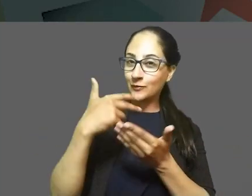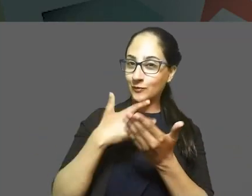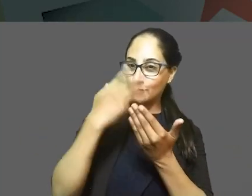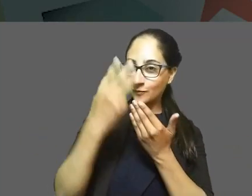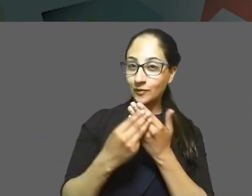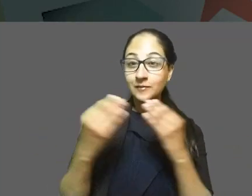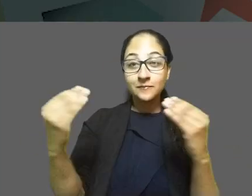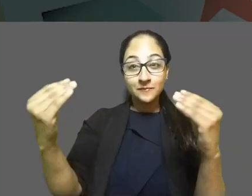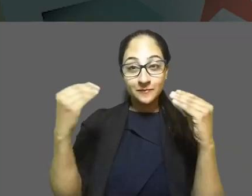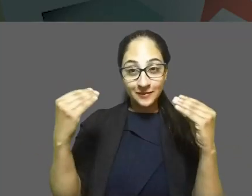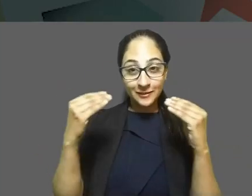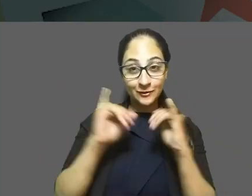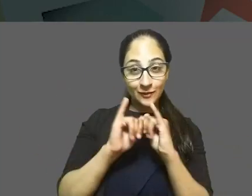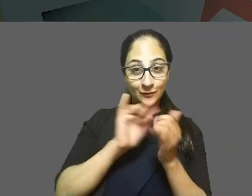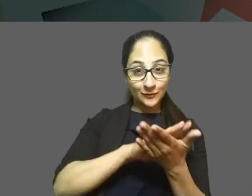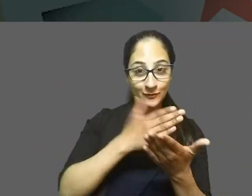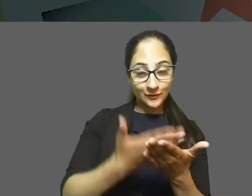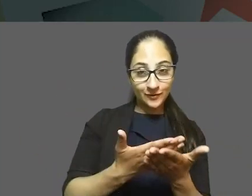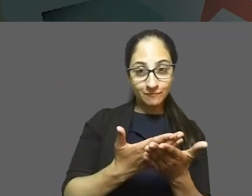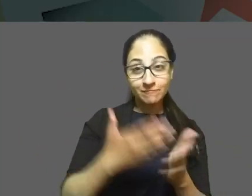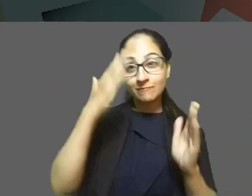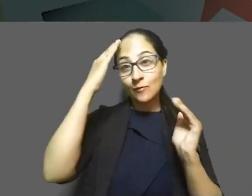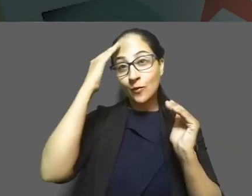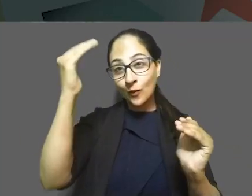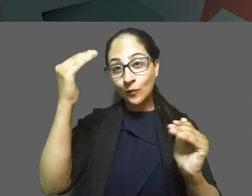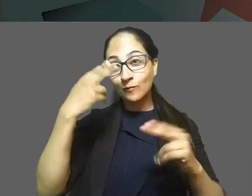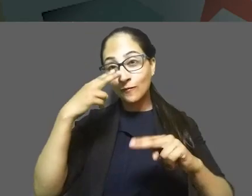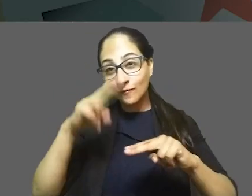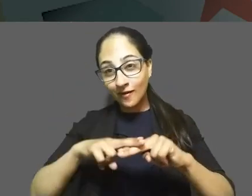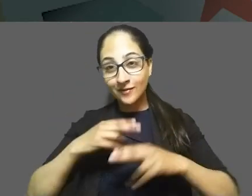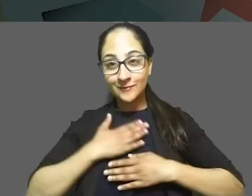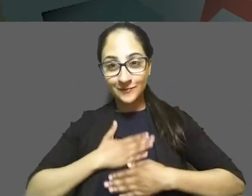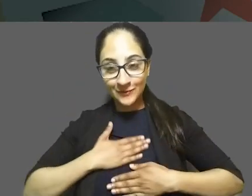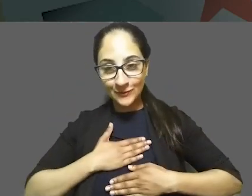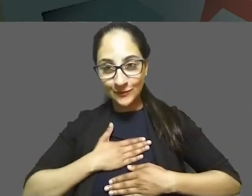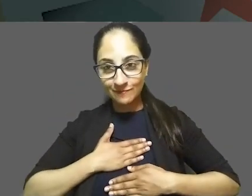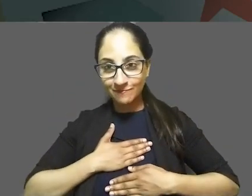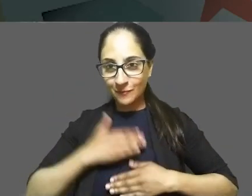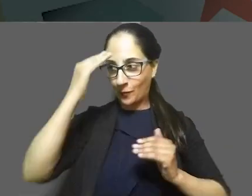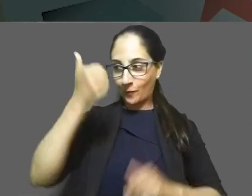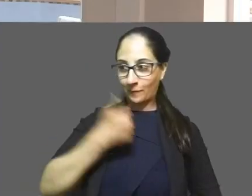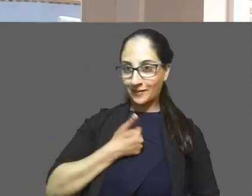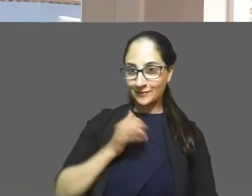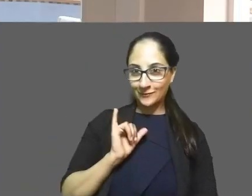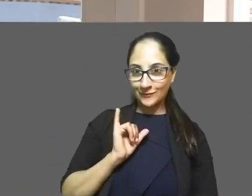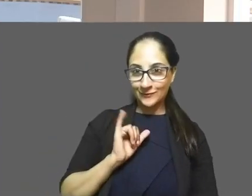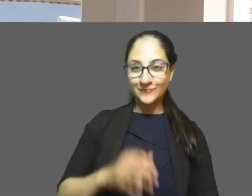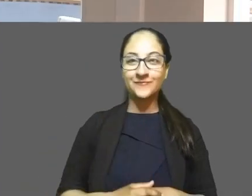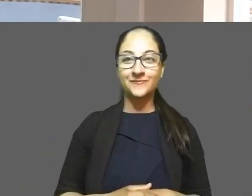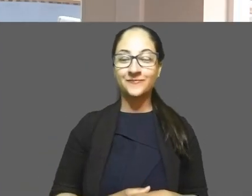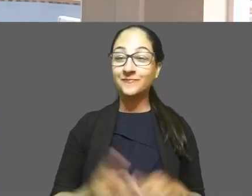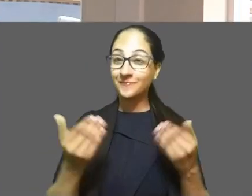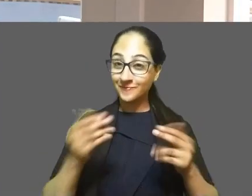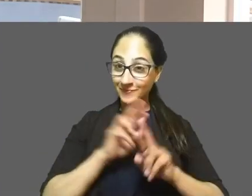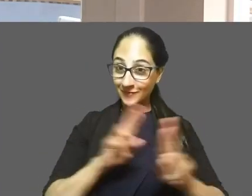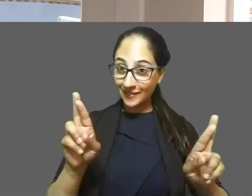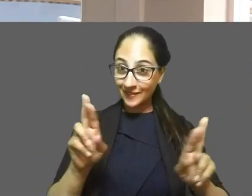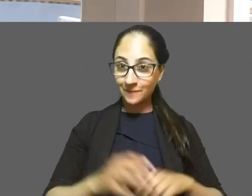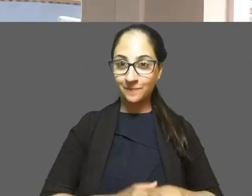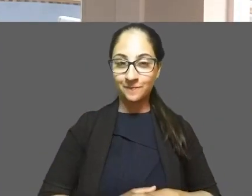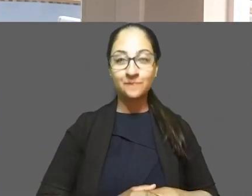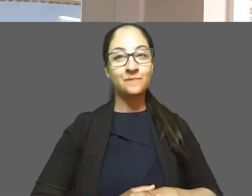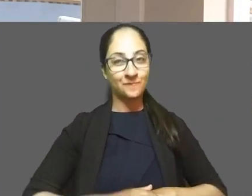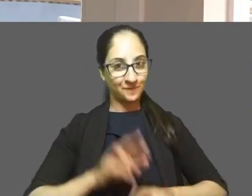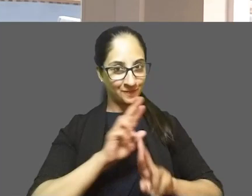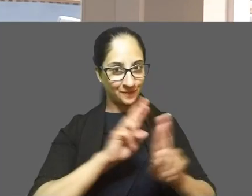me. I'm sure you will have lots of fun and I'm sure I will too. So let's get started. Awesome. You know, thanks for